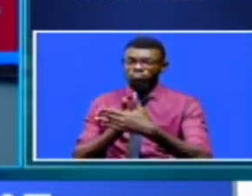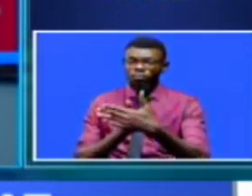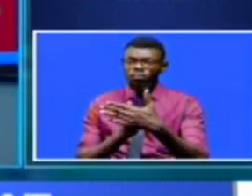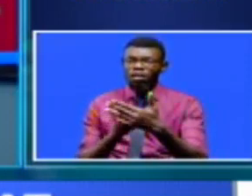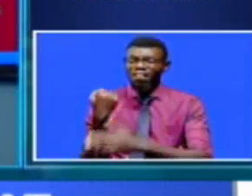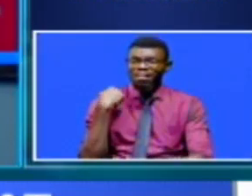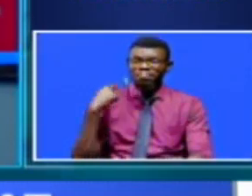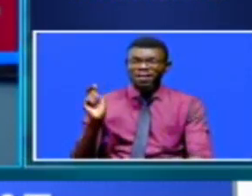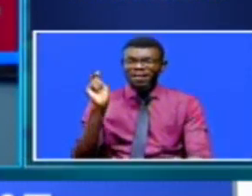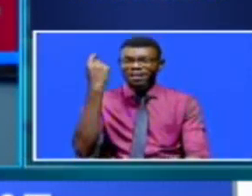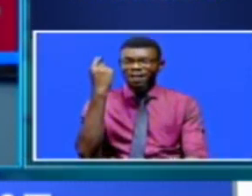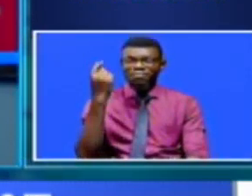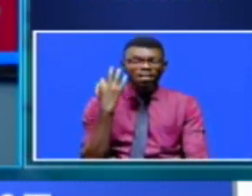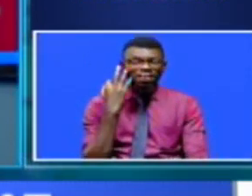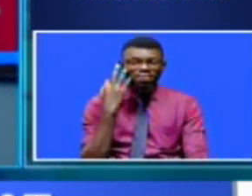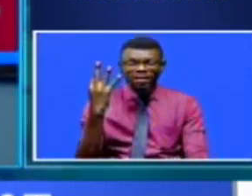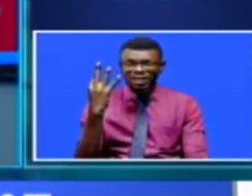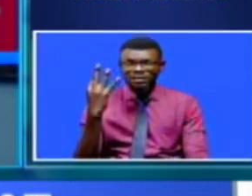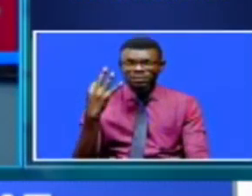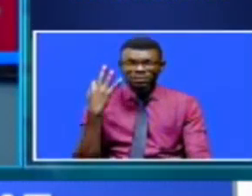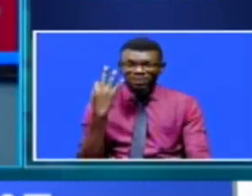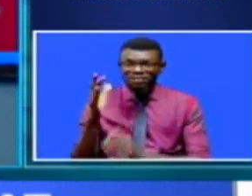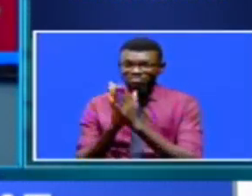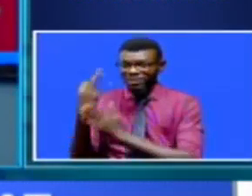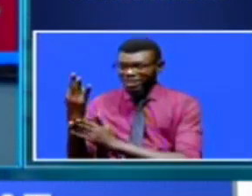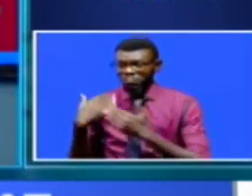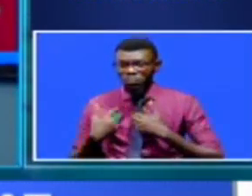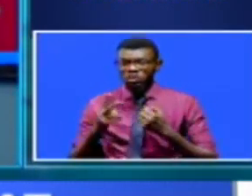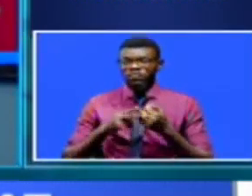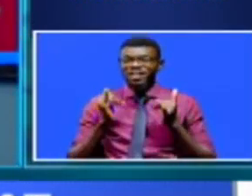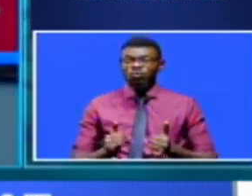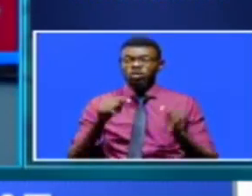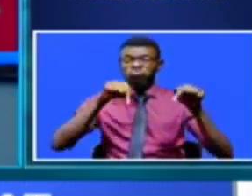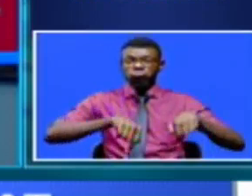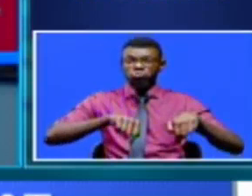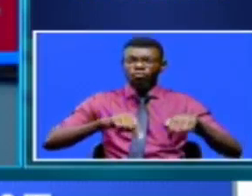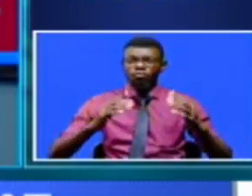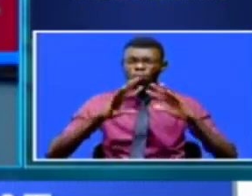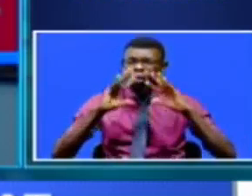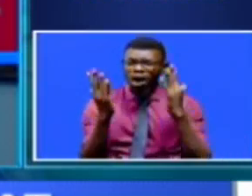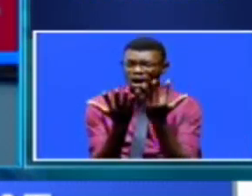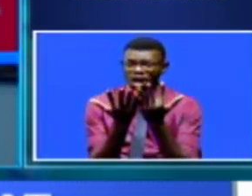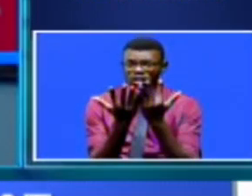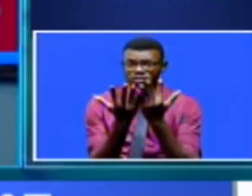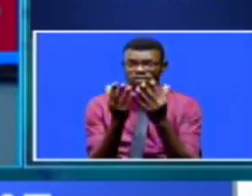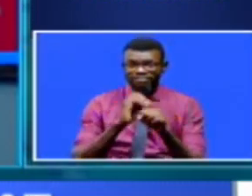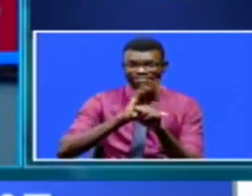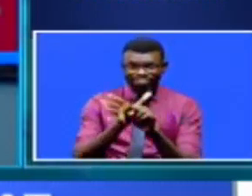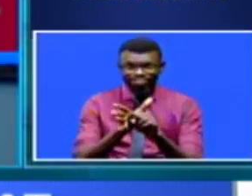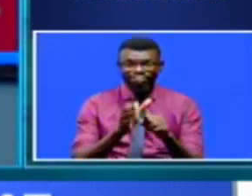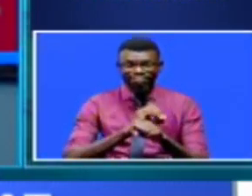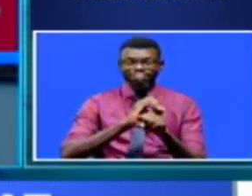to 303, following 7 new infections. Our coverage of the coronavirus global pandemic continues. We begin